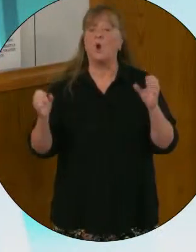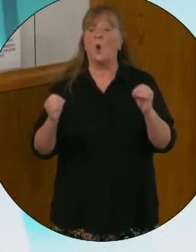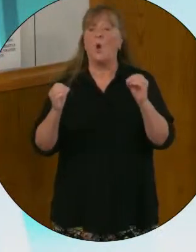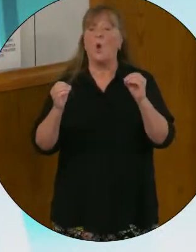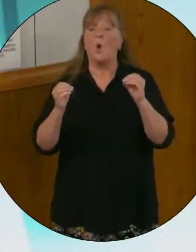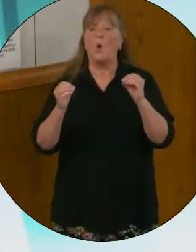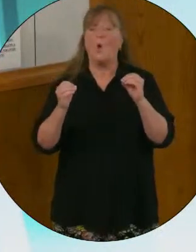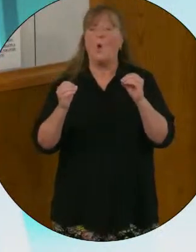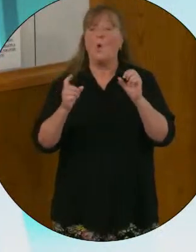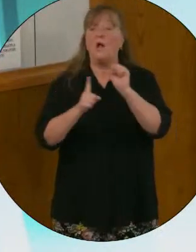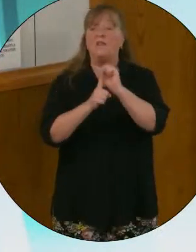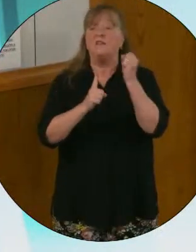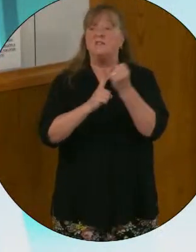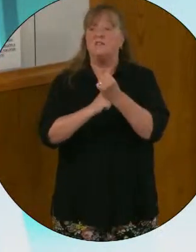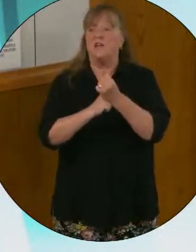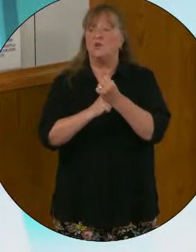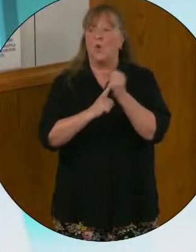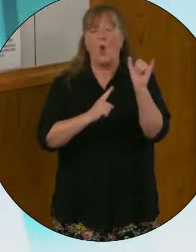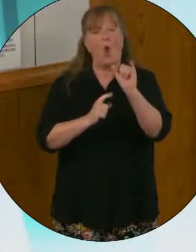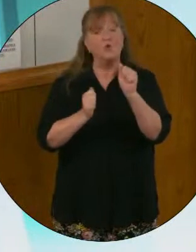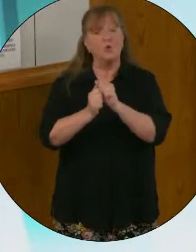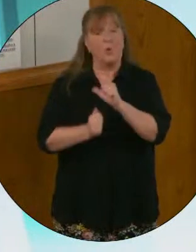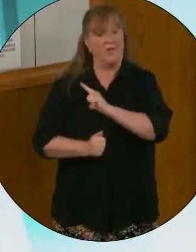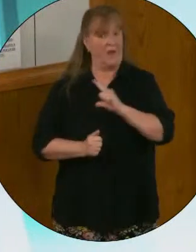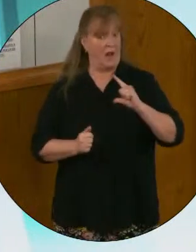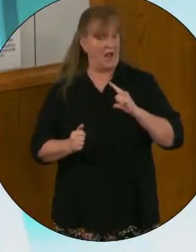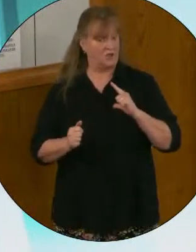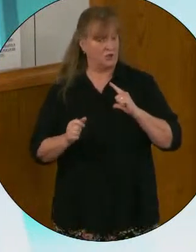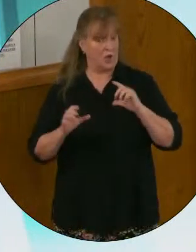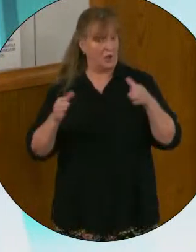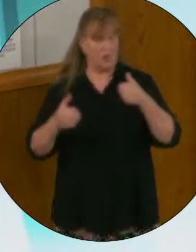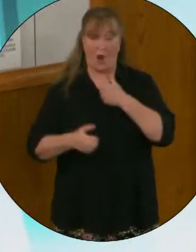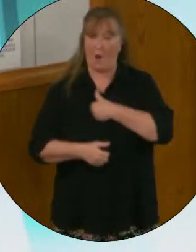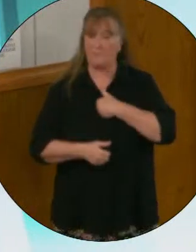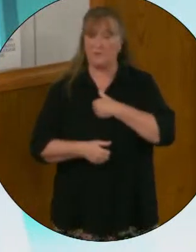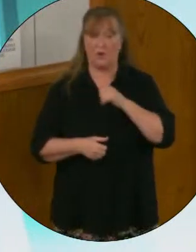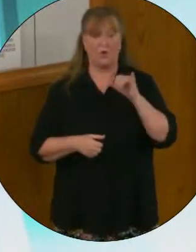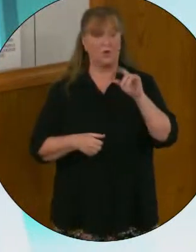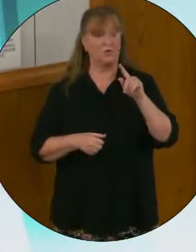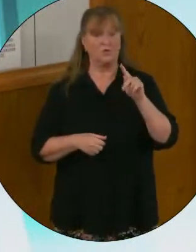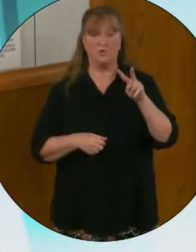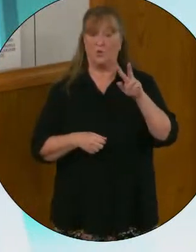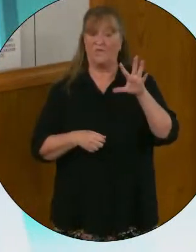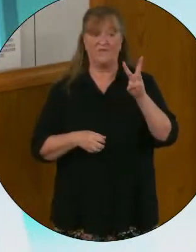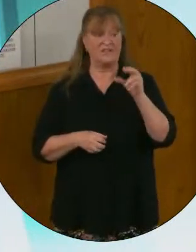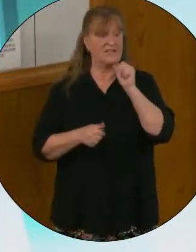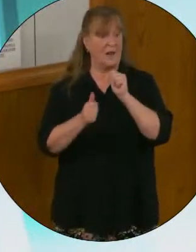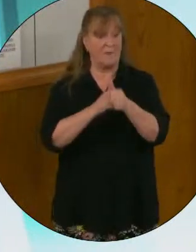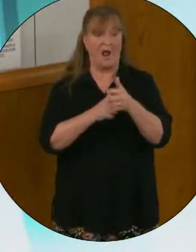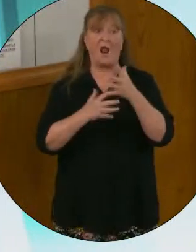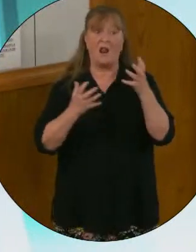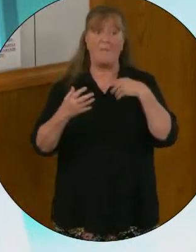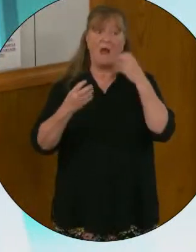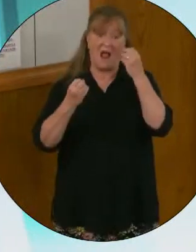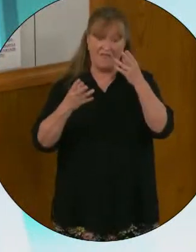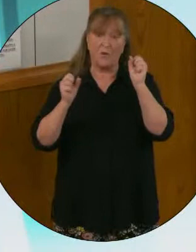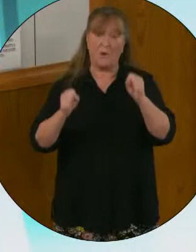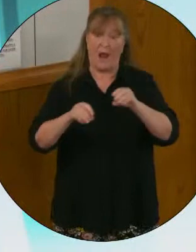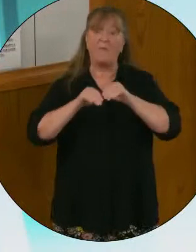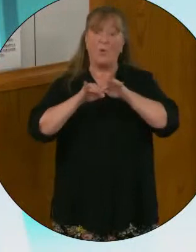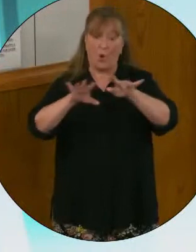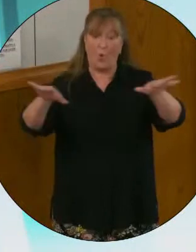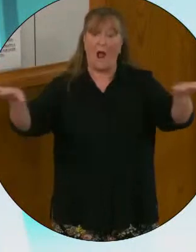So, situation at hand also with the legislature. I'm sorry that 256 didn't pass. Yeah, a lot of my information will still be able to go out